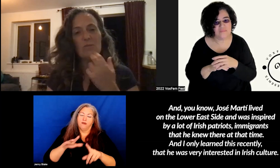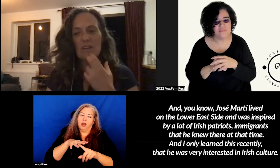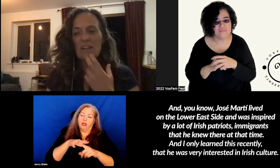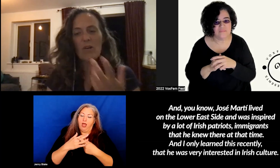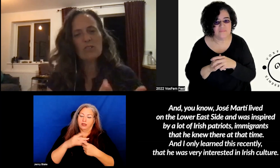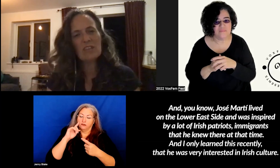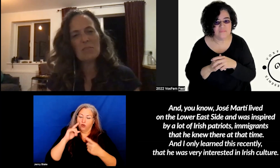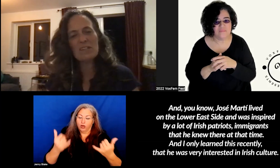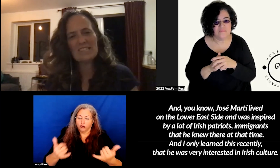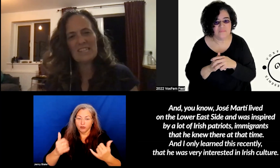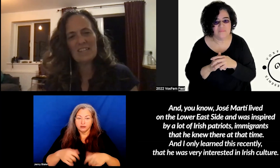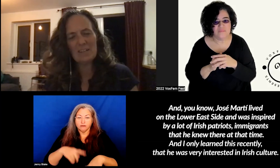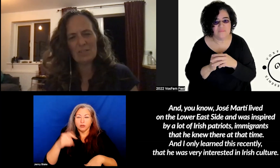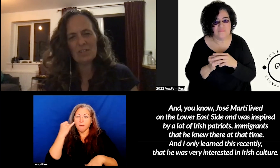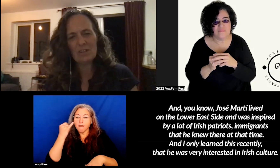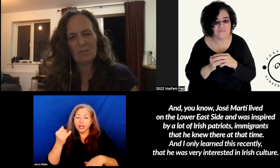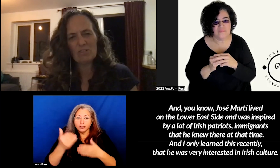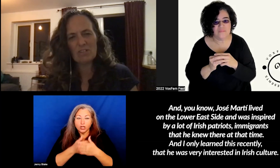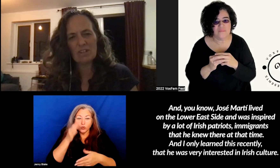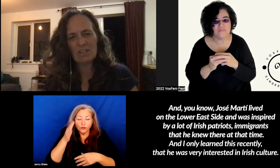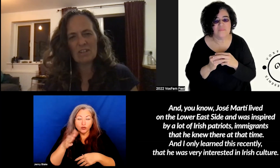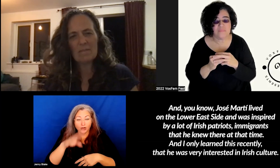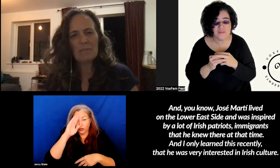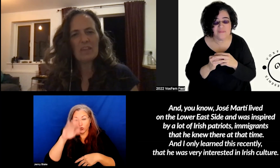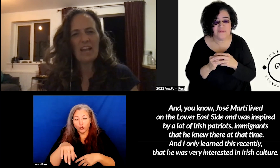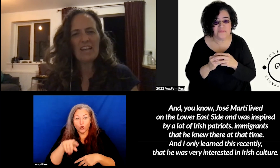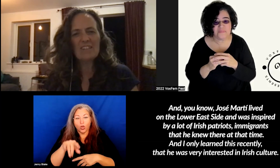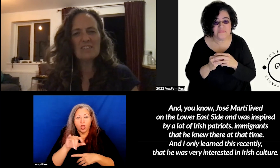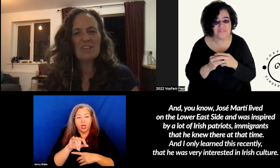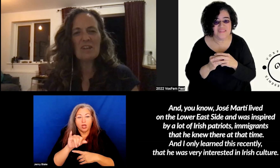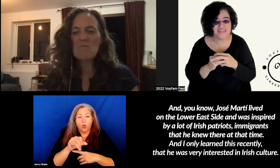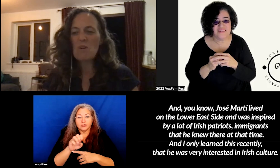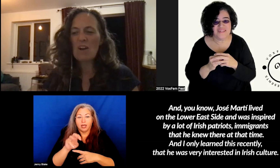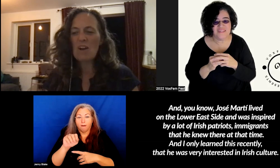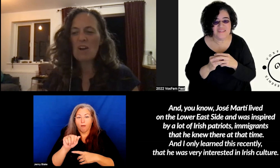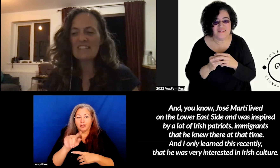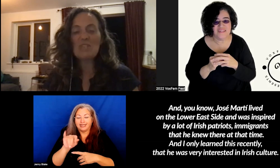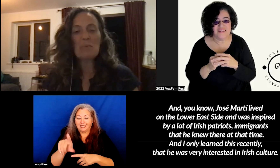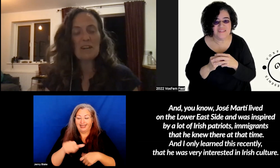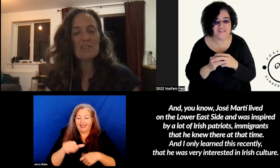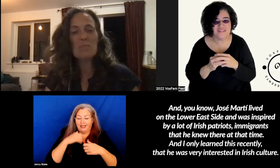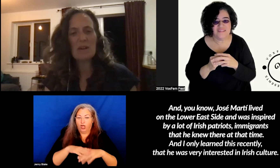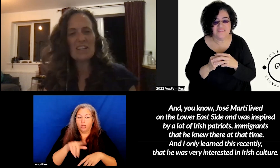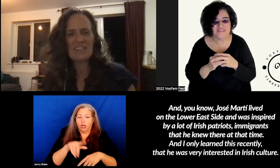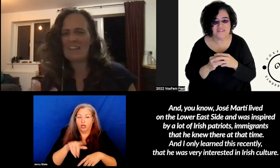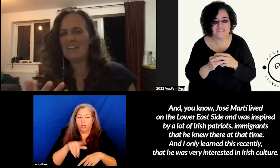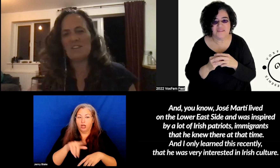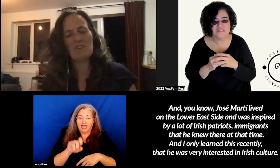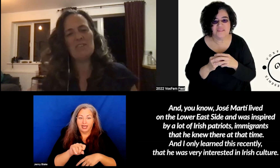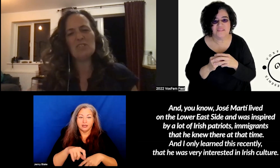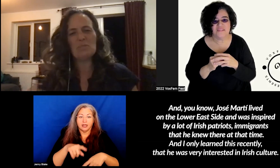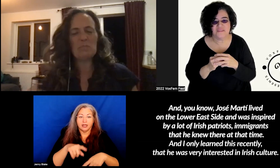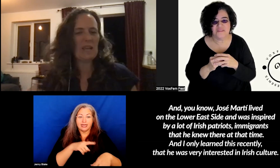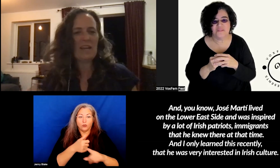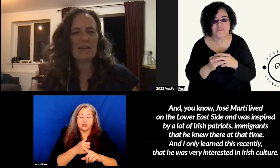you know, José Martí lived on the Lower East Side and was inspired by a lot